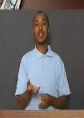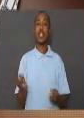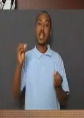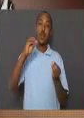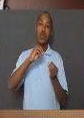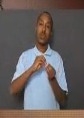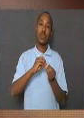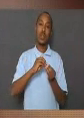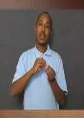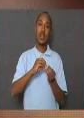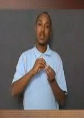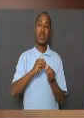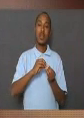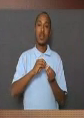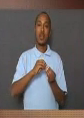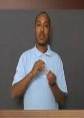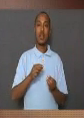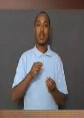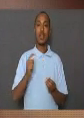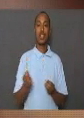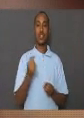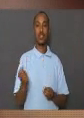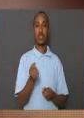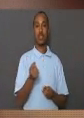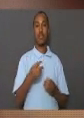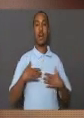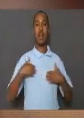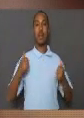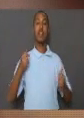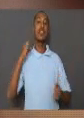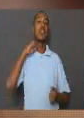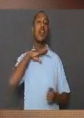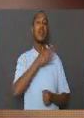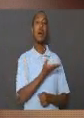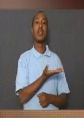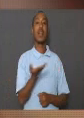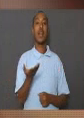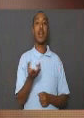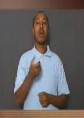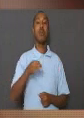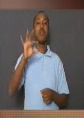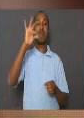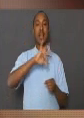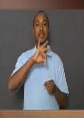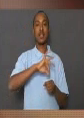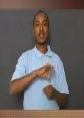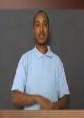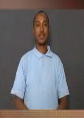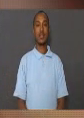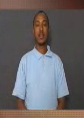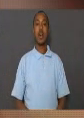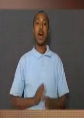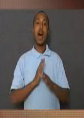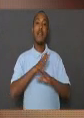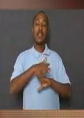the dung and urine of animals and the decayed material of plants.